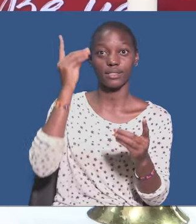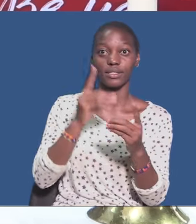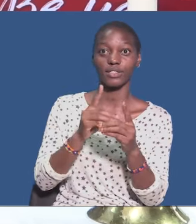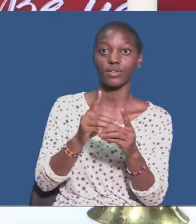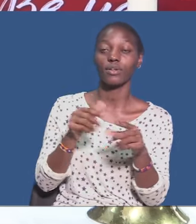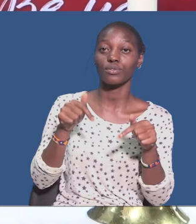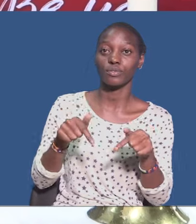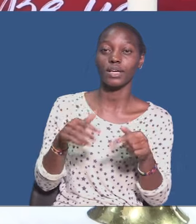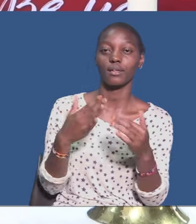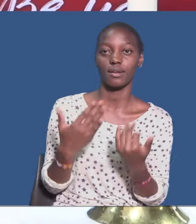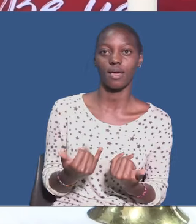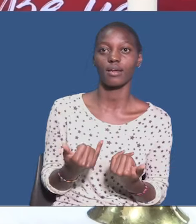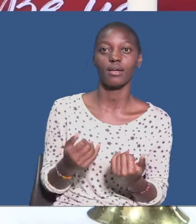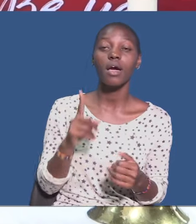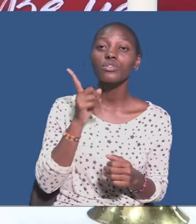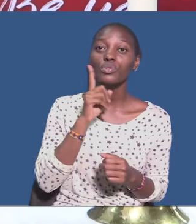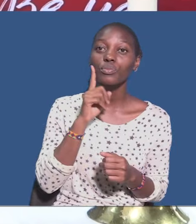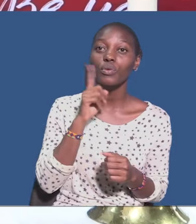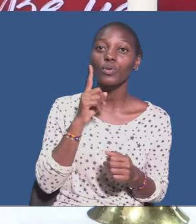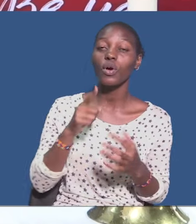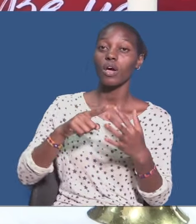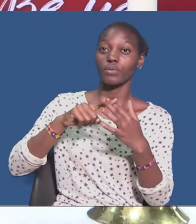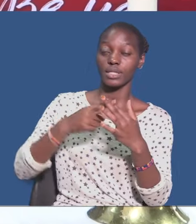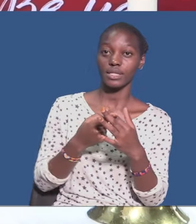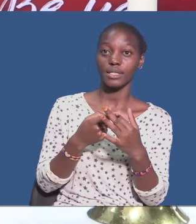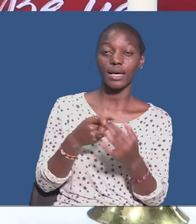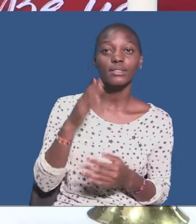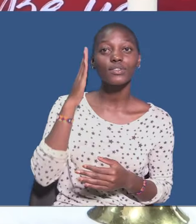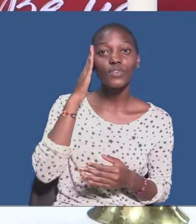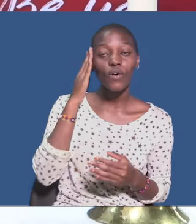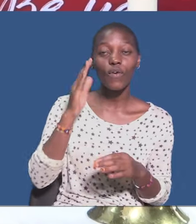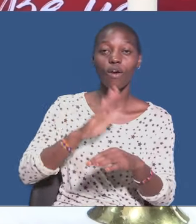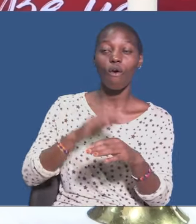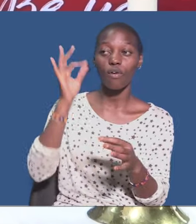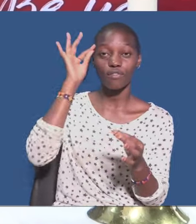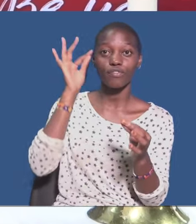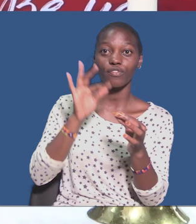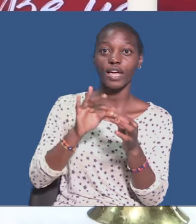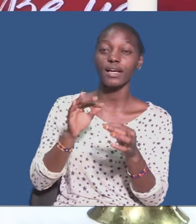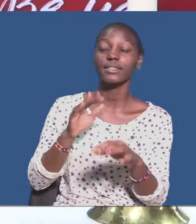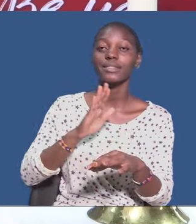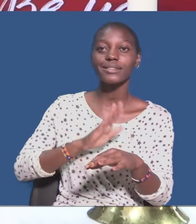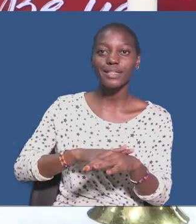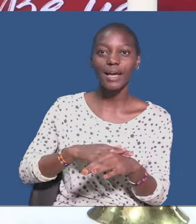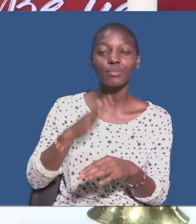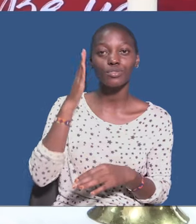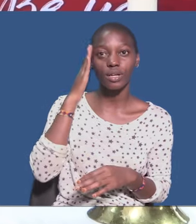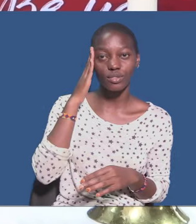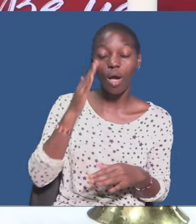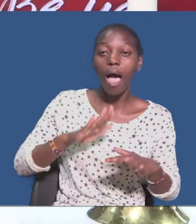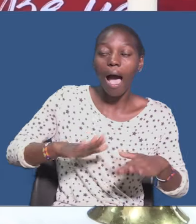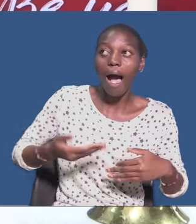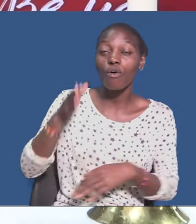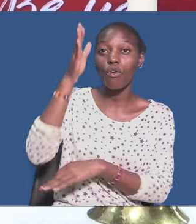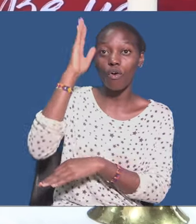now. Tomorrow, we begin meditation on faith as we explore how God